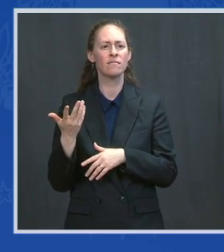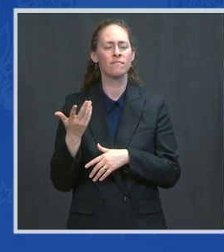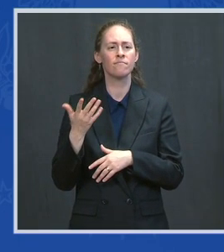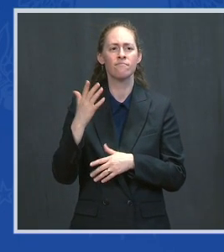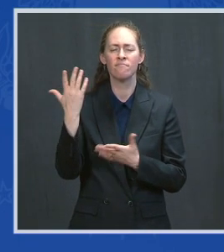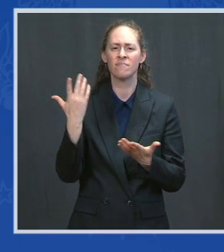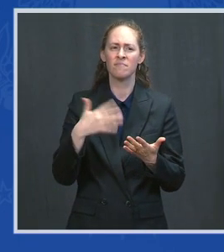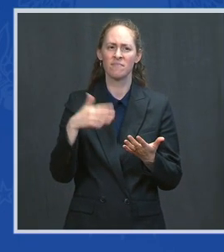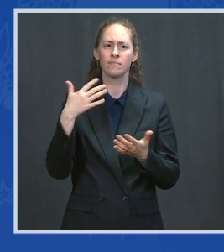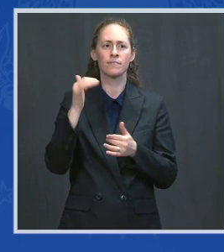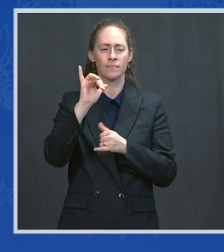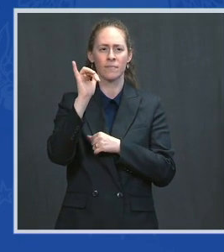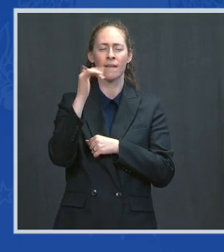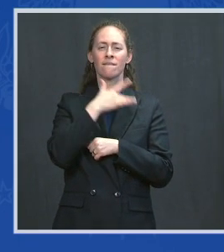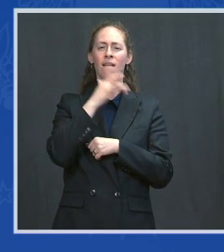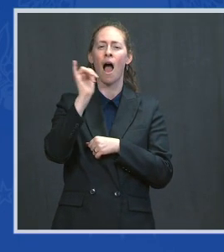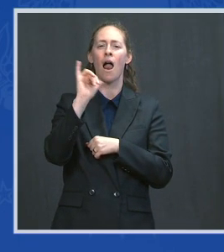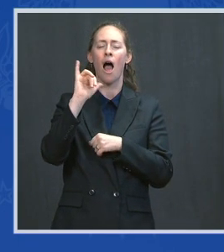It's the hardest thing to do.